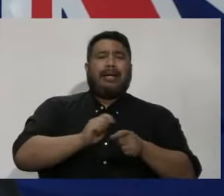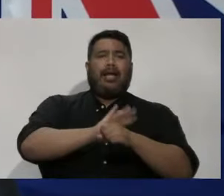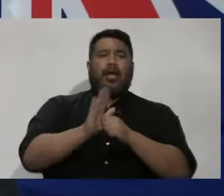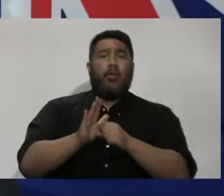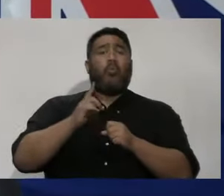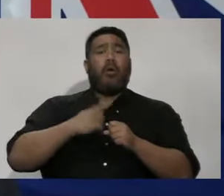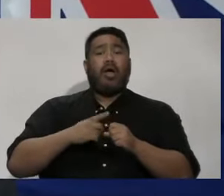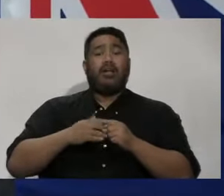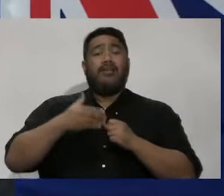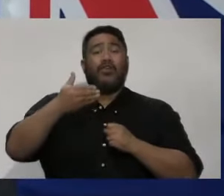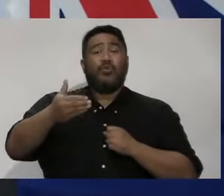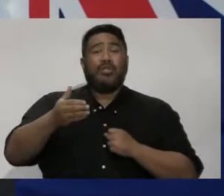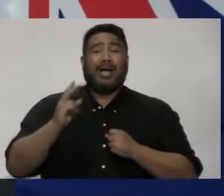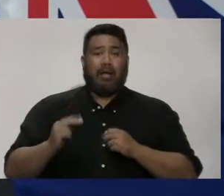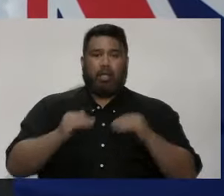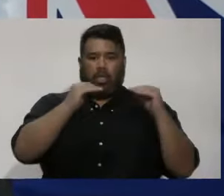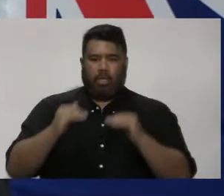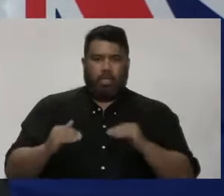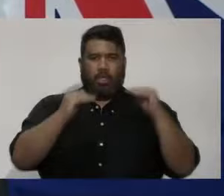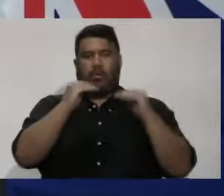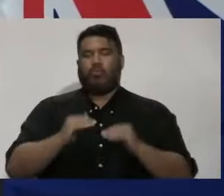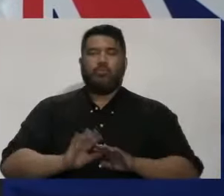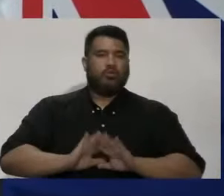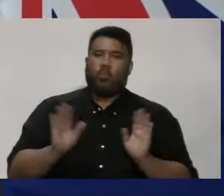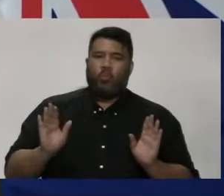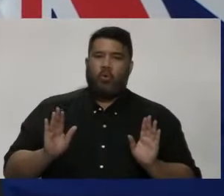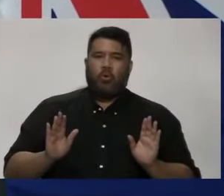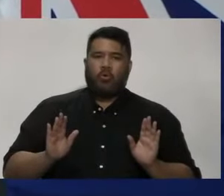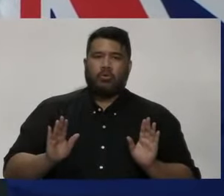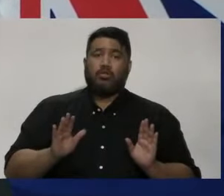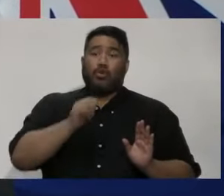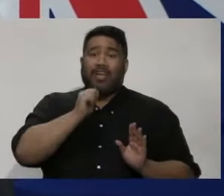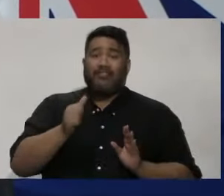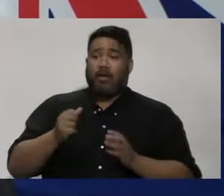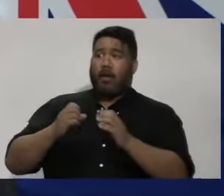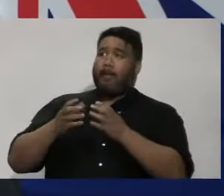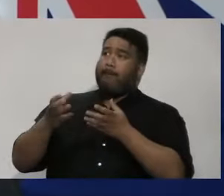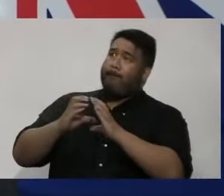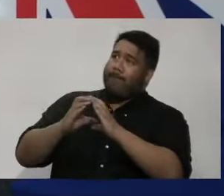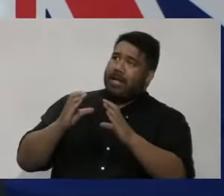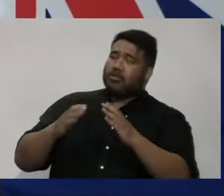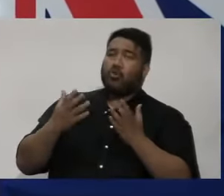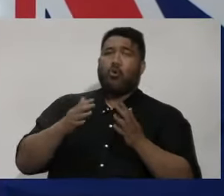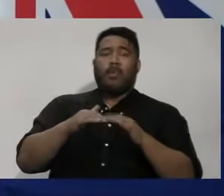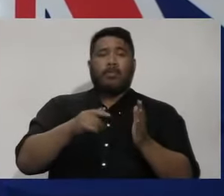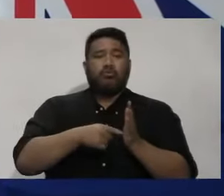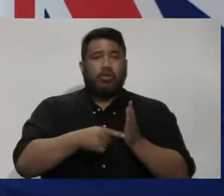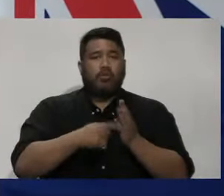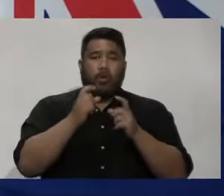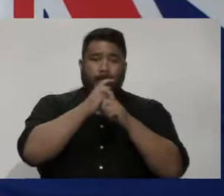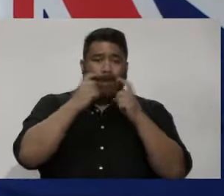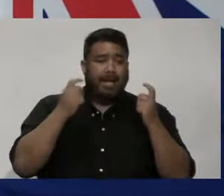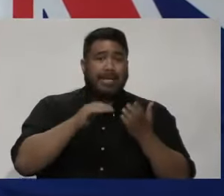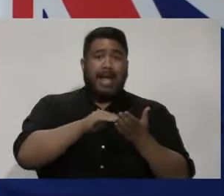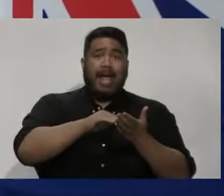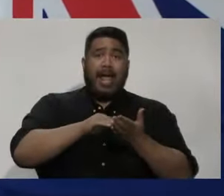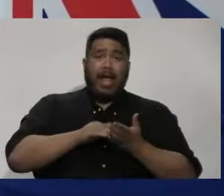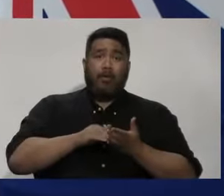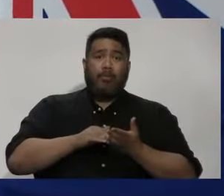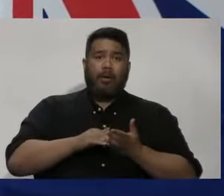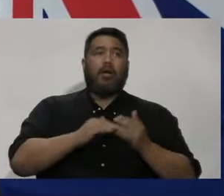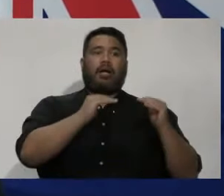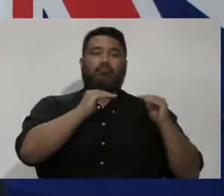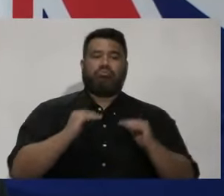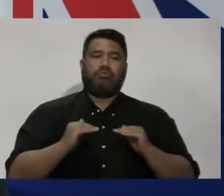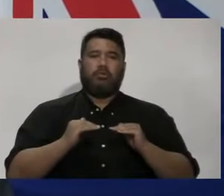in the future. And if use of masks on public transport at alert level 2, alongside all our other tools, helps us avoid going up to